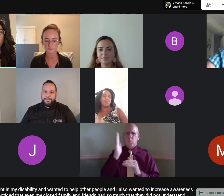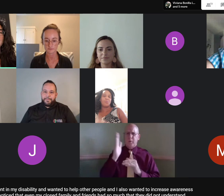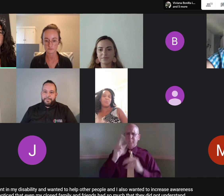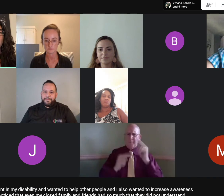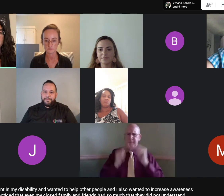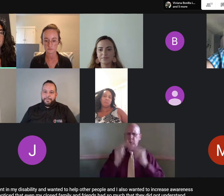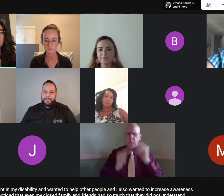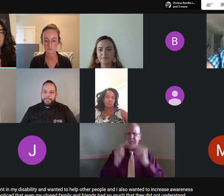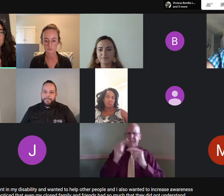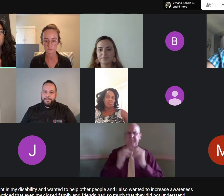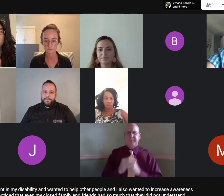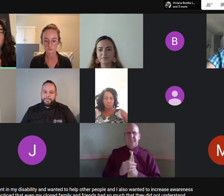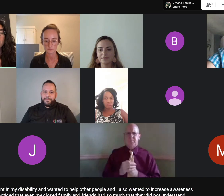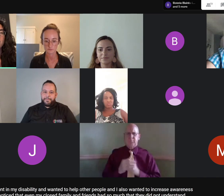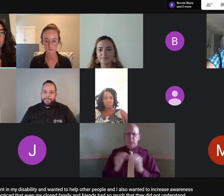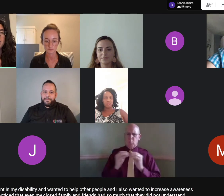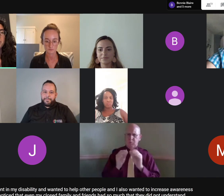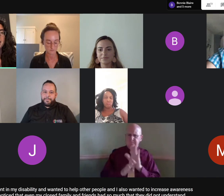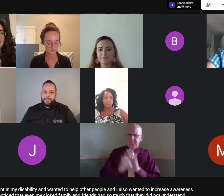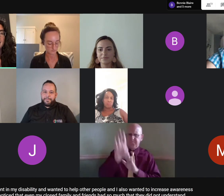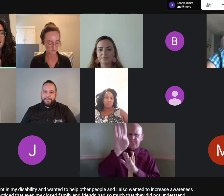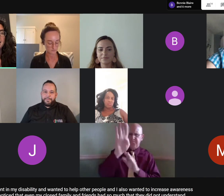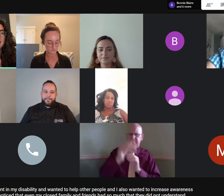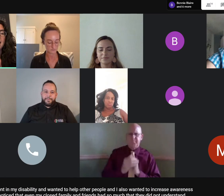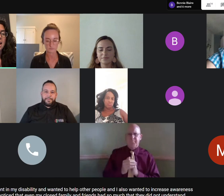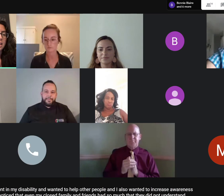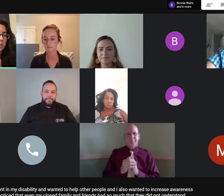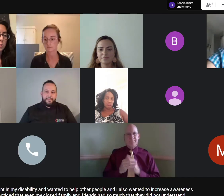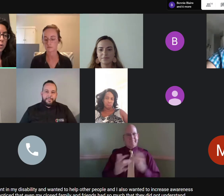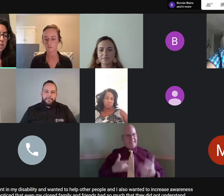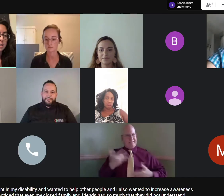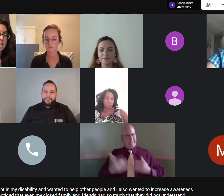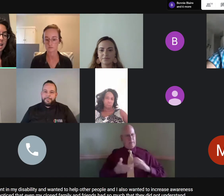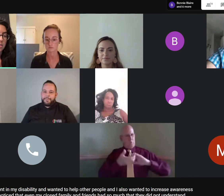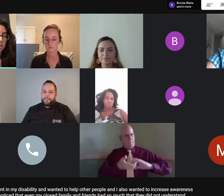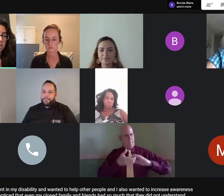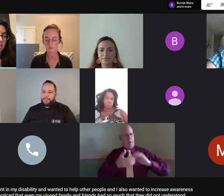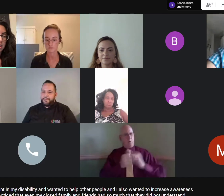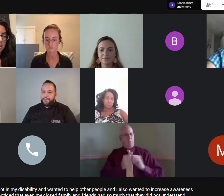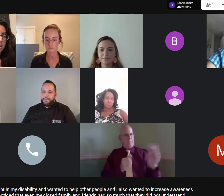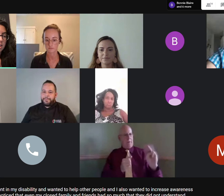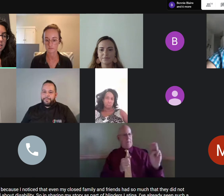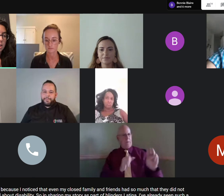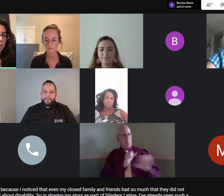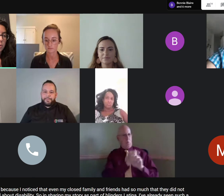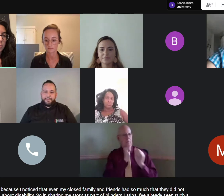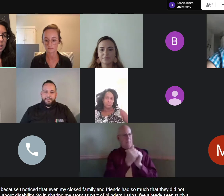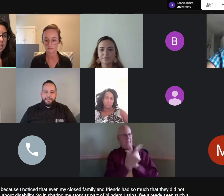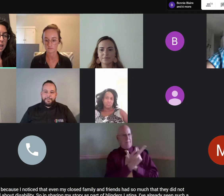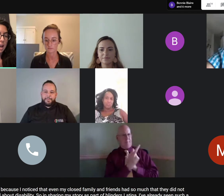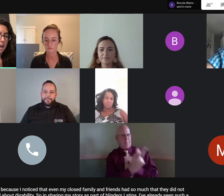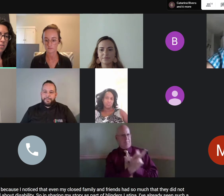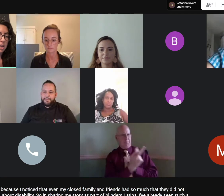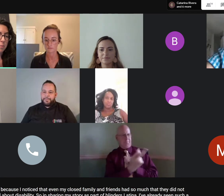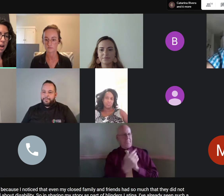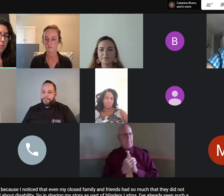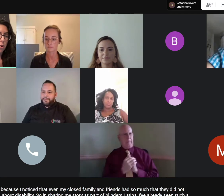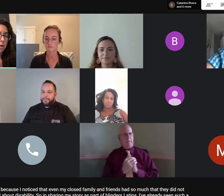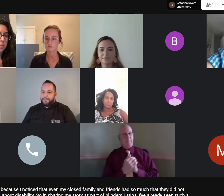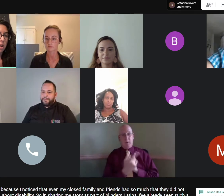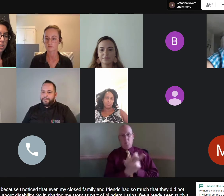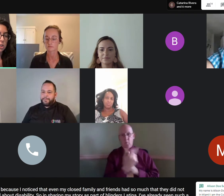been quite an honor to partner with Mariela and work together. So we have